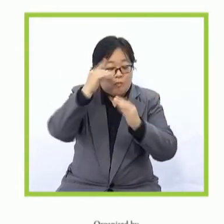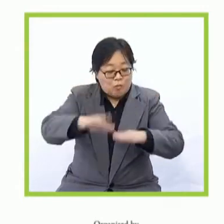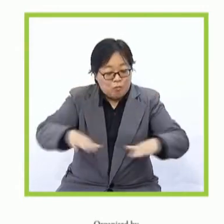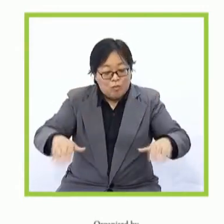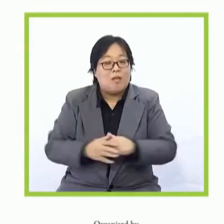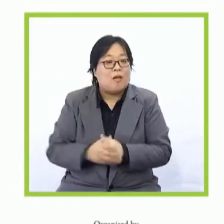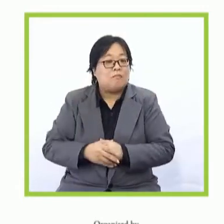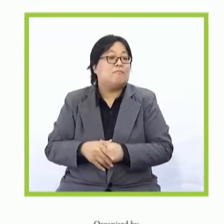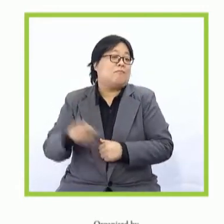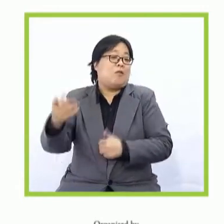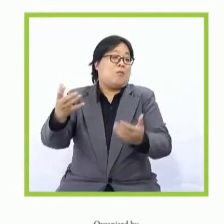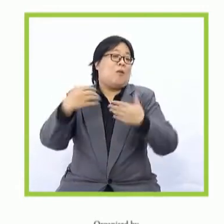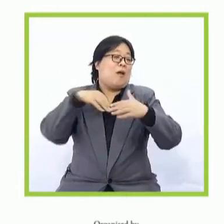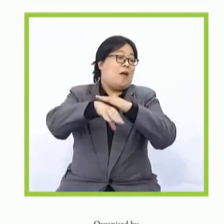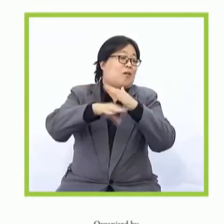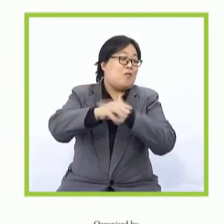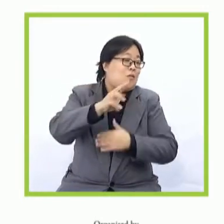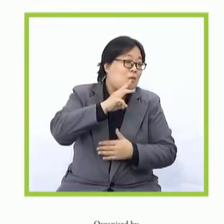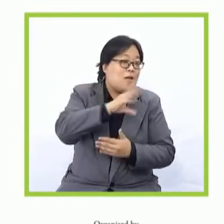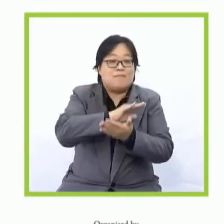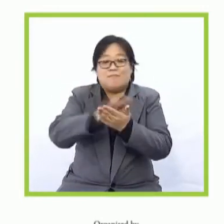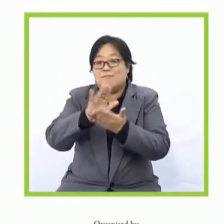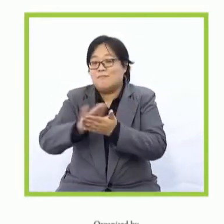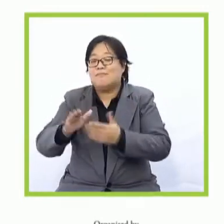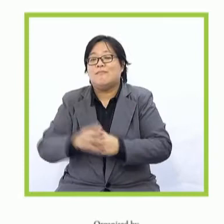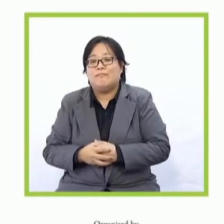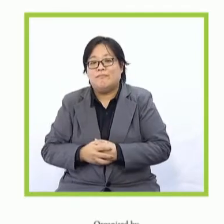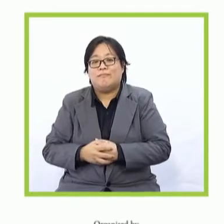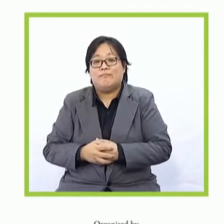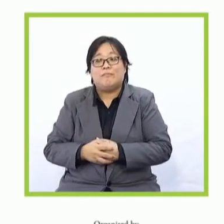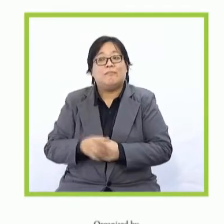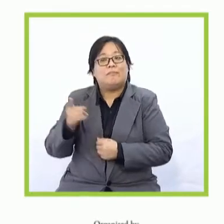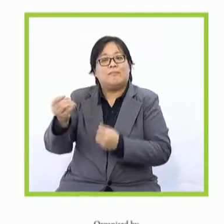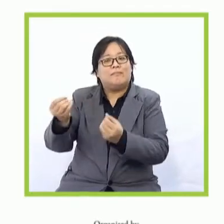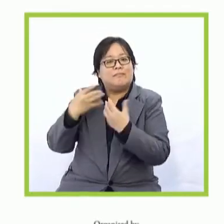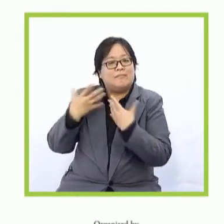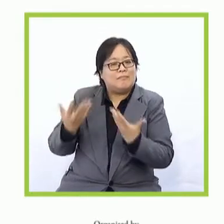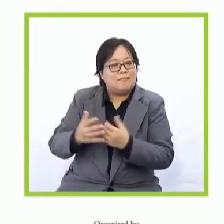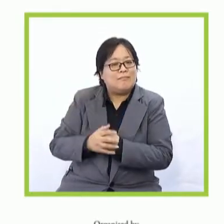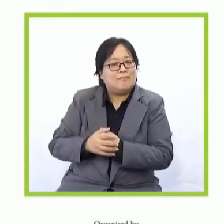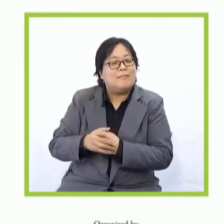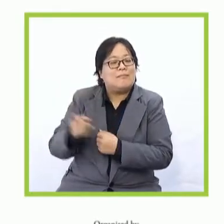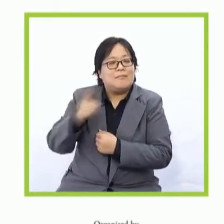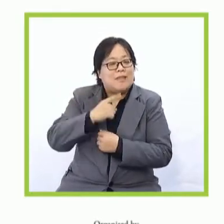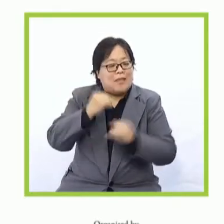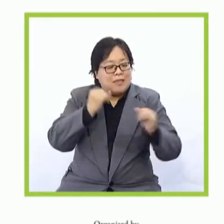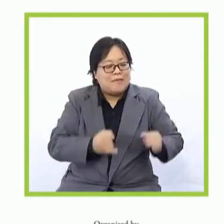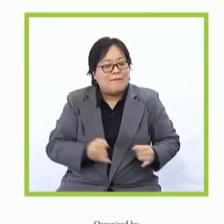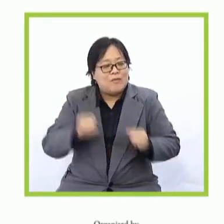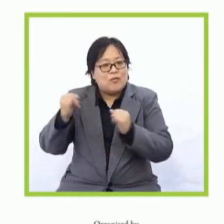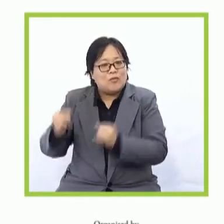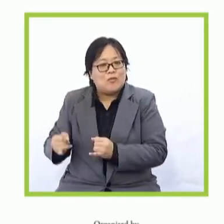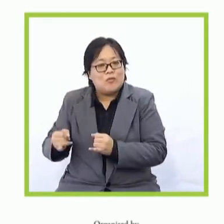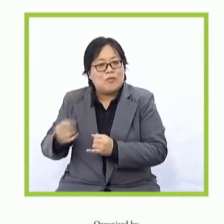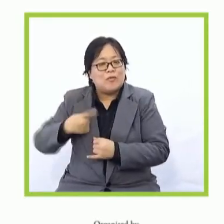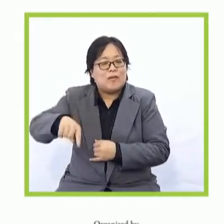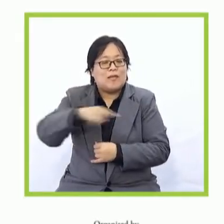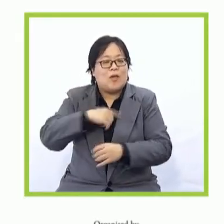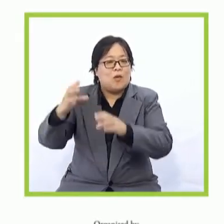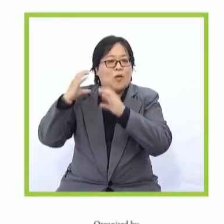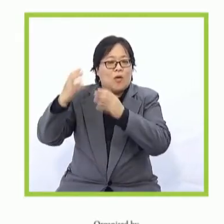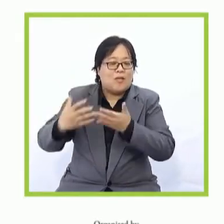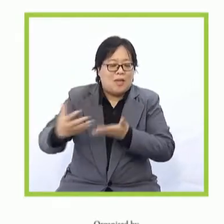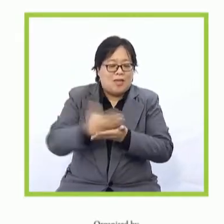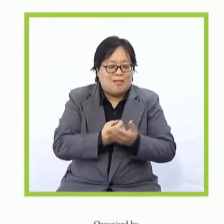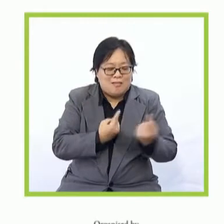won access to water and sanitation. Here's what they told me. They said, individually, we coconut breakers are